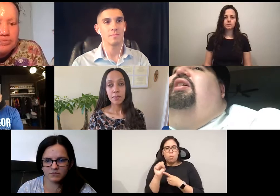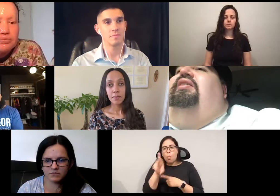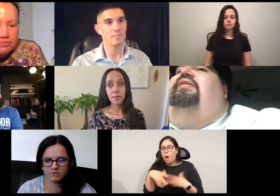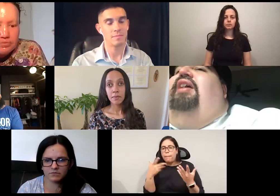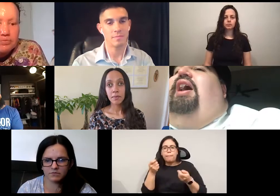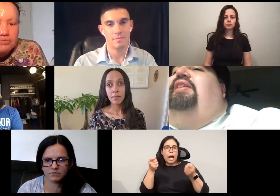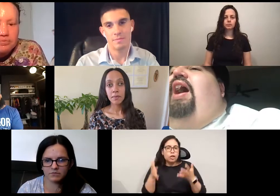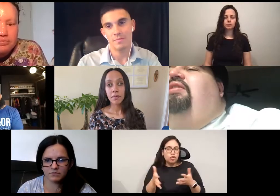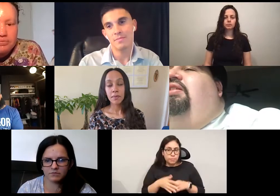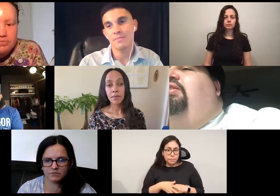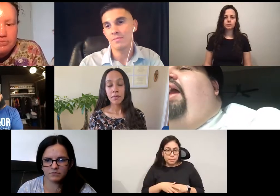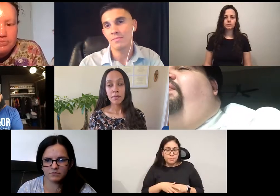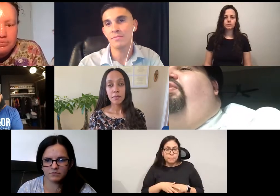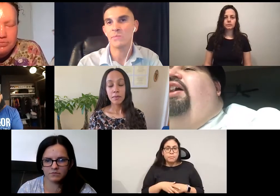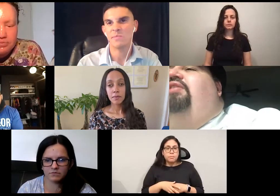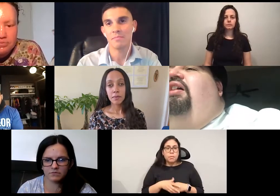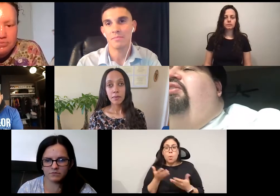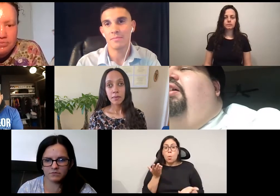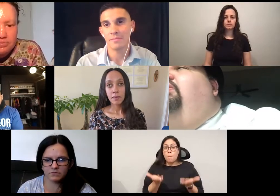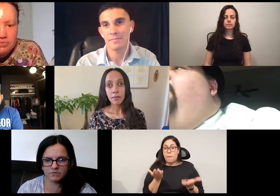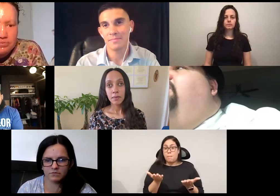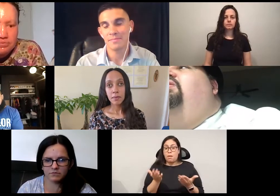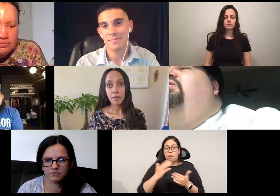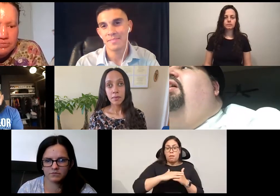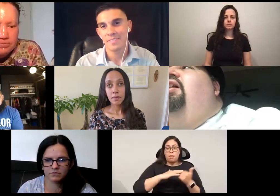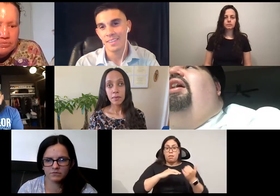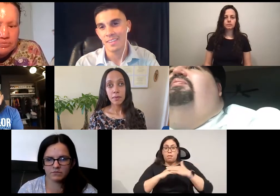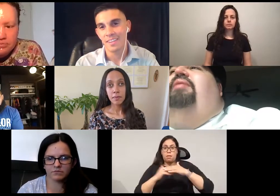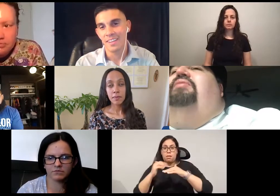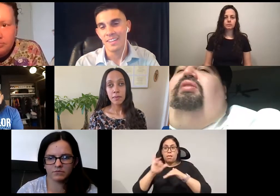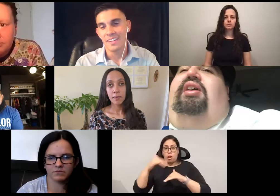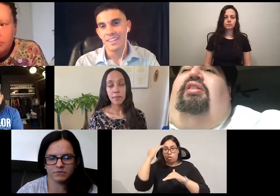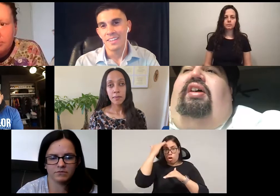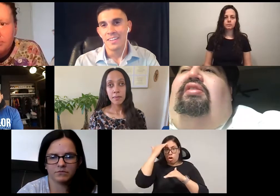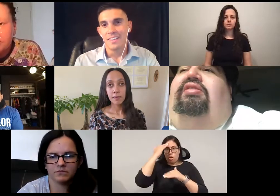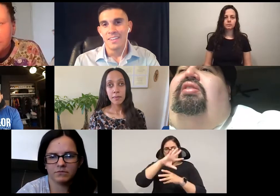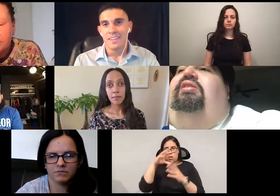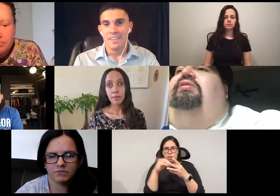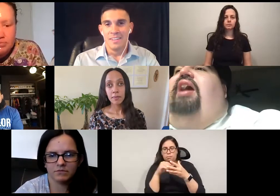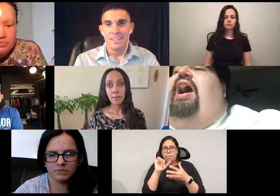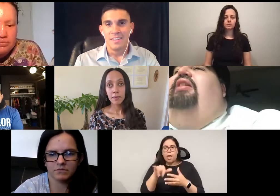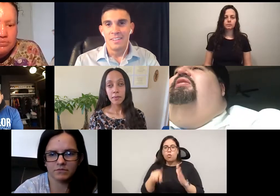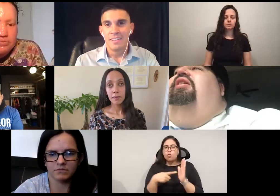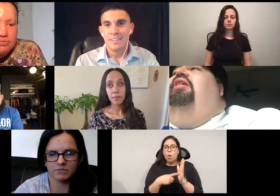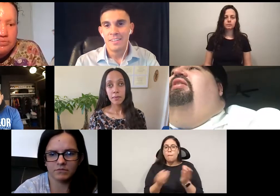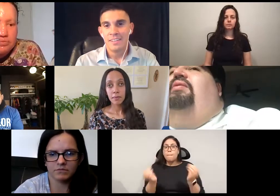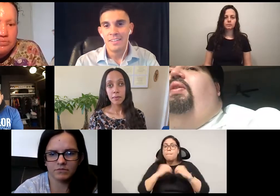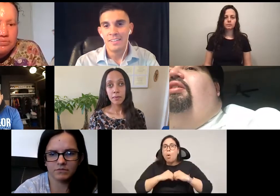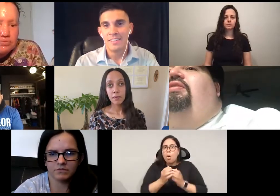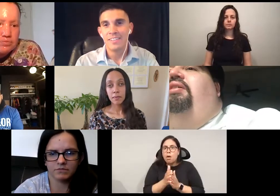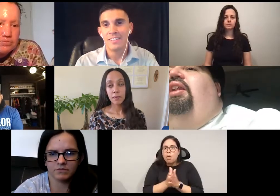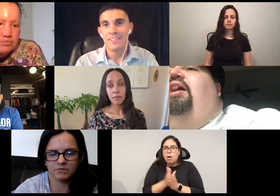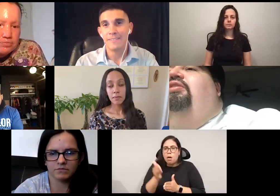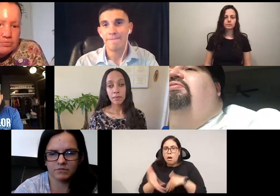also attach and scaffold that knowledge into their role and be more encouraged to hire someone